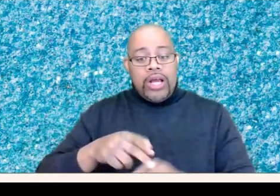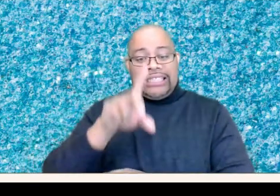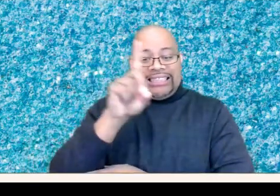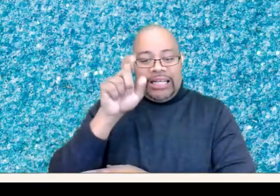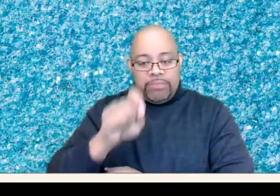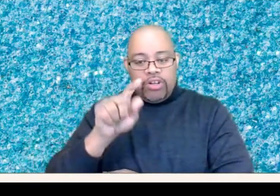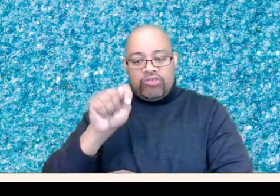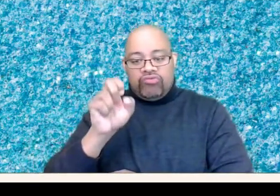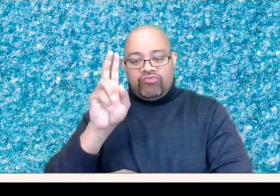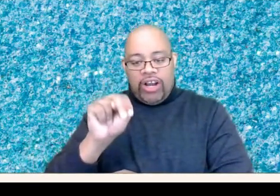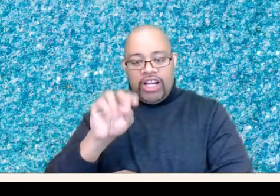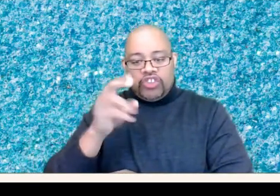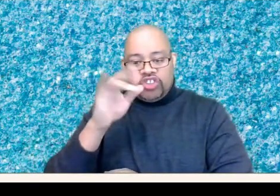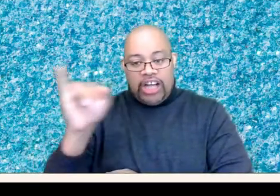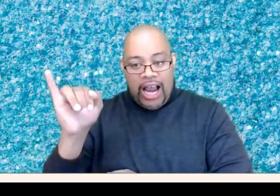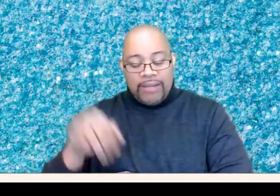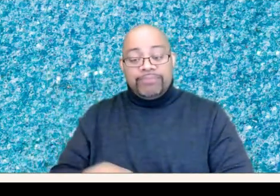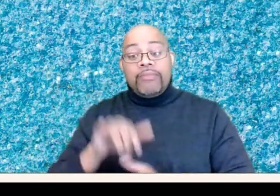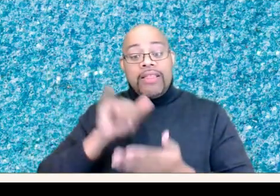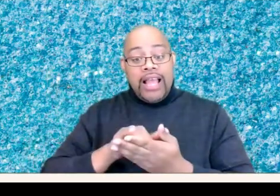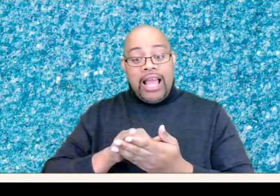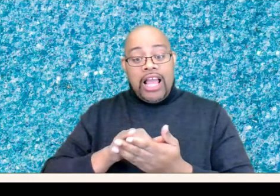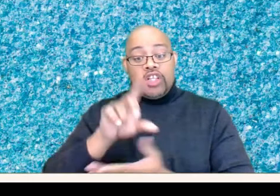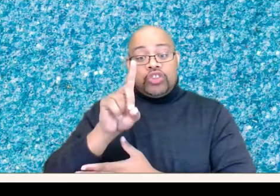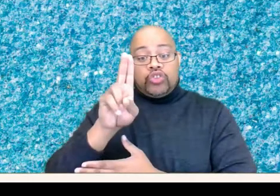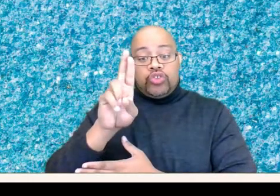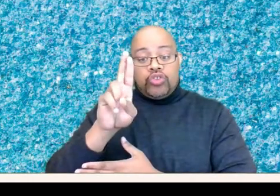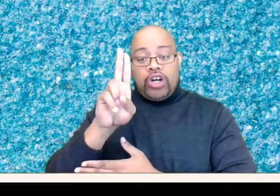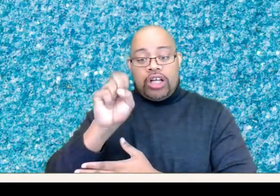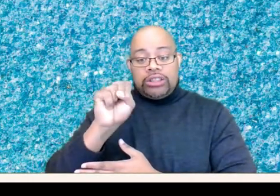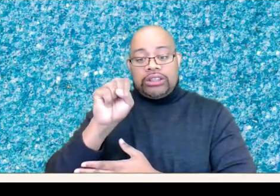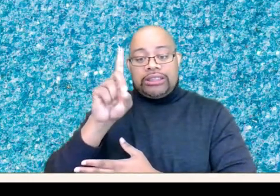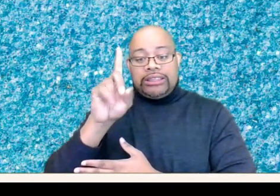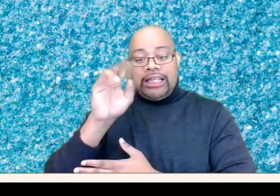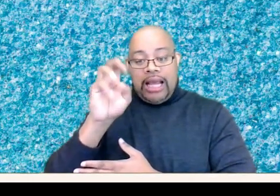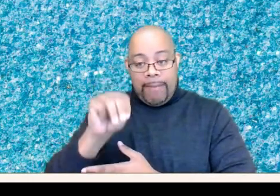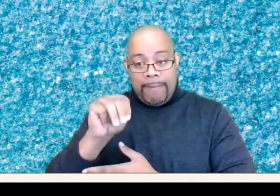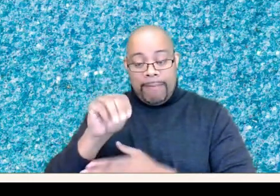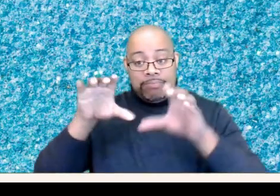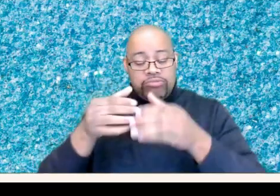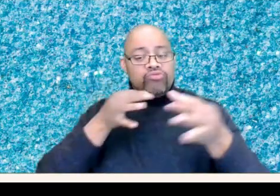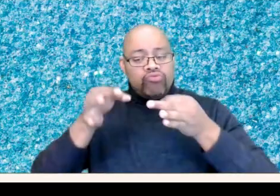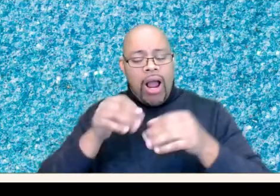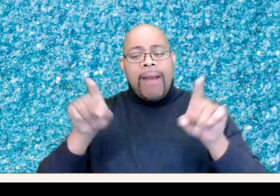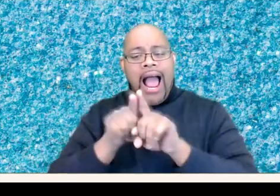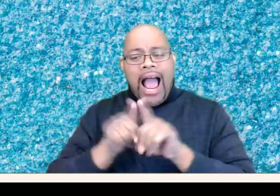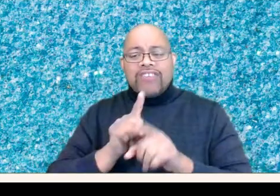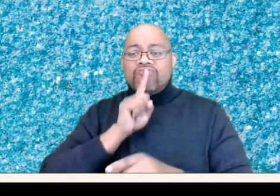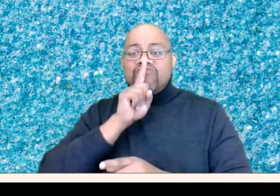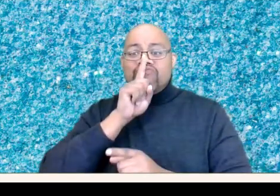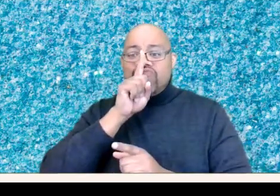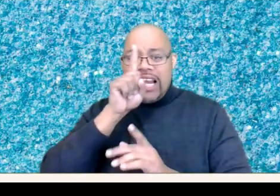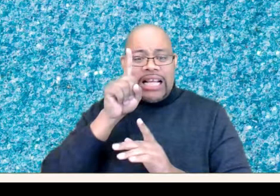trenchi. Now, the Durstinium clade as a whole in this paper is described as an